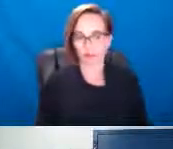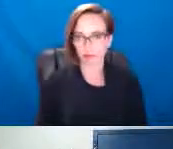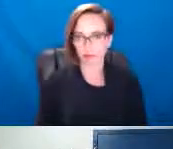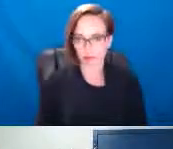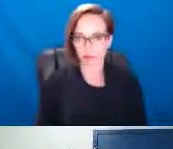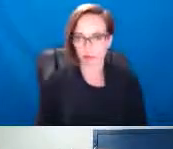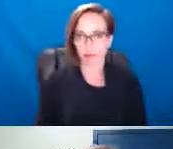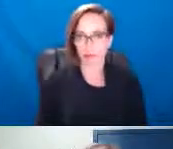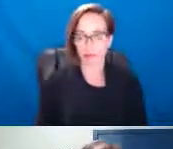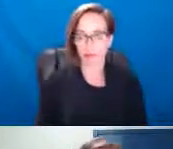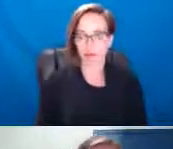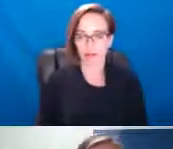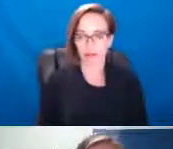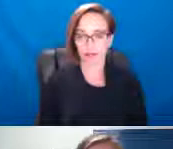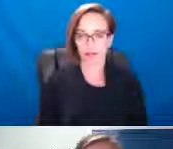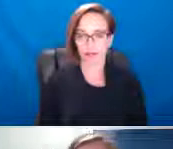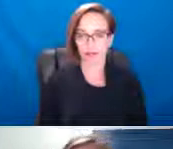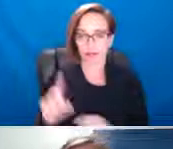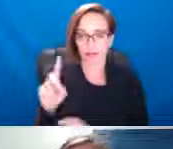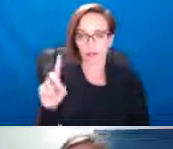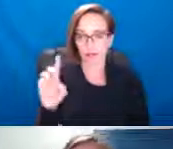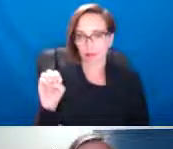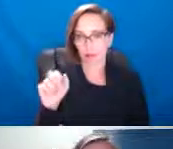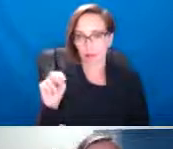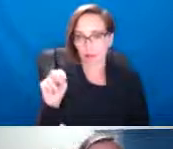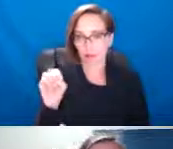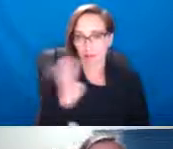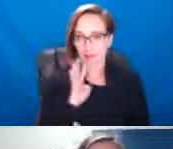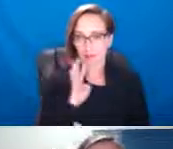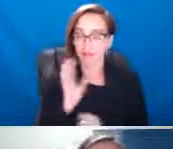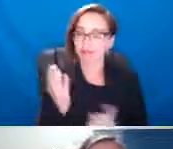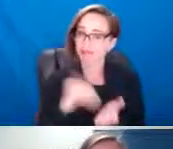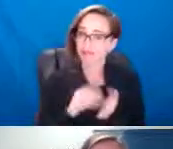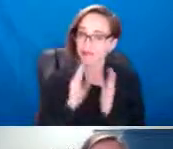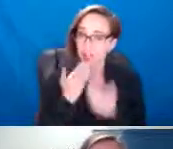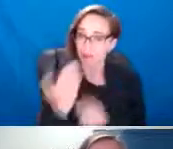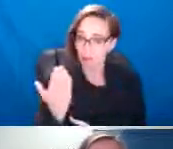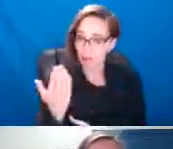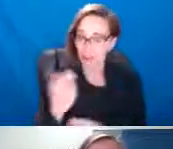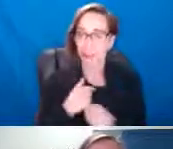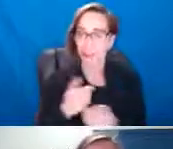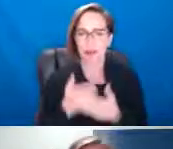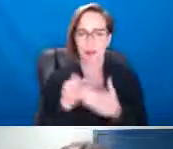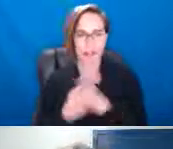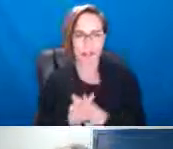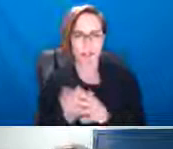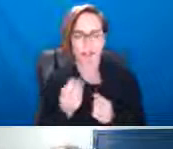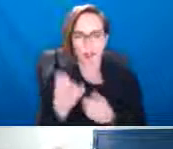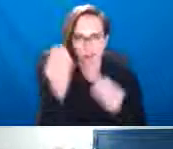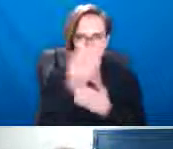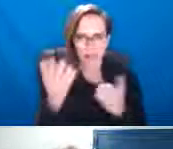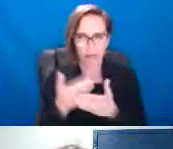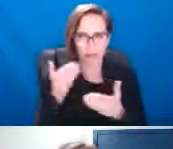Okay, good morning. I want to just do a couple of housekeeping things here.